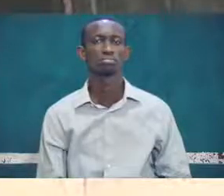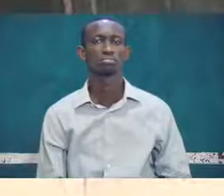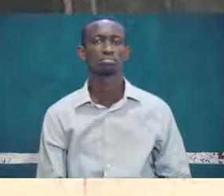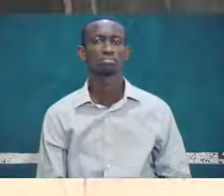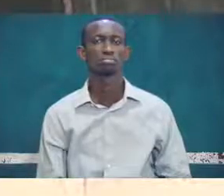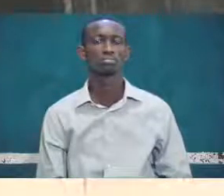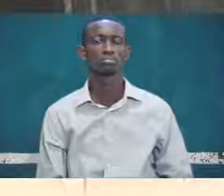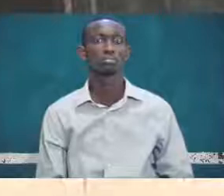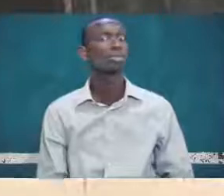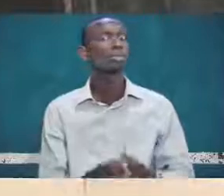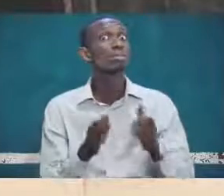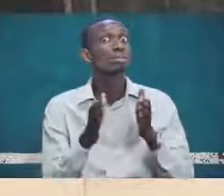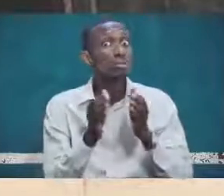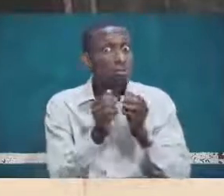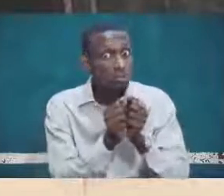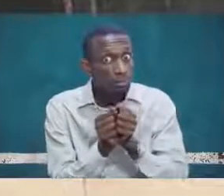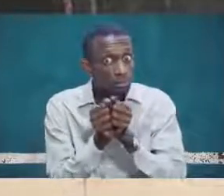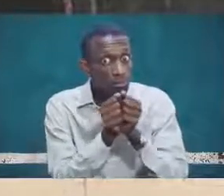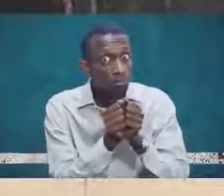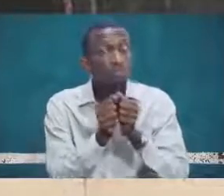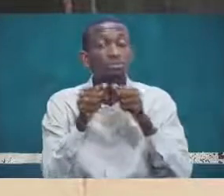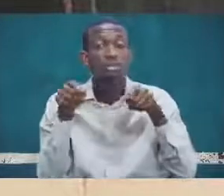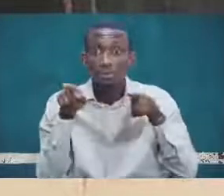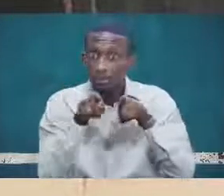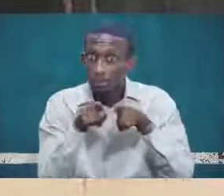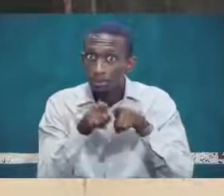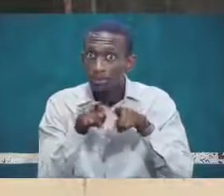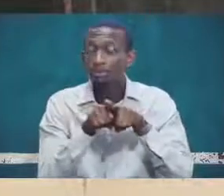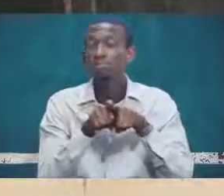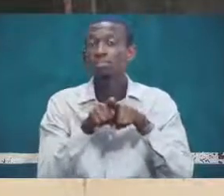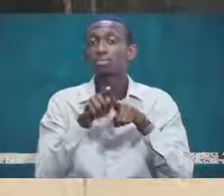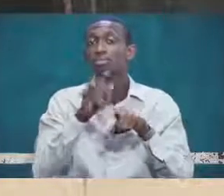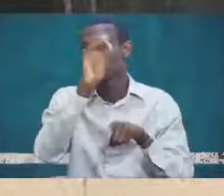with the same rate.